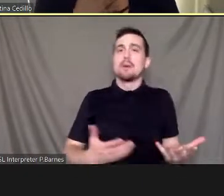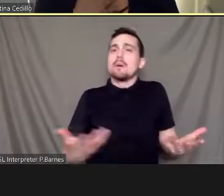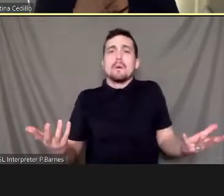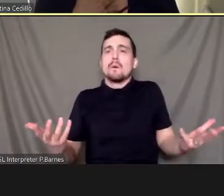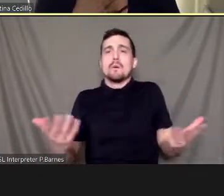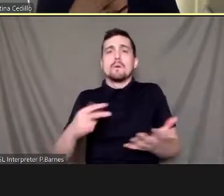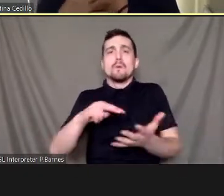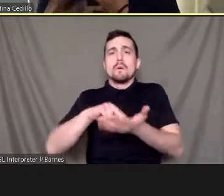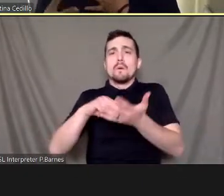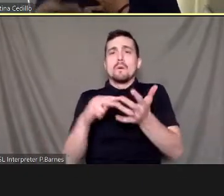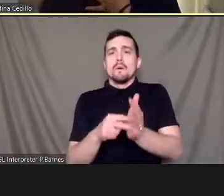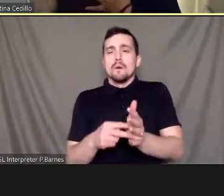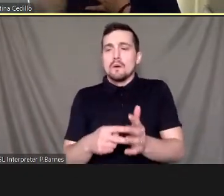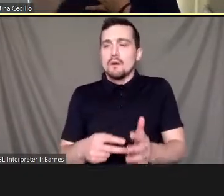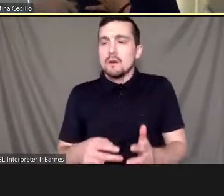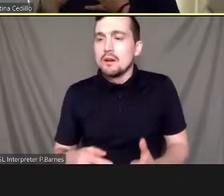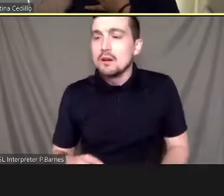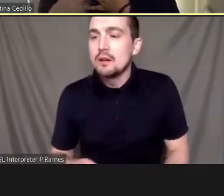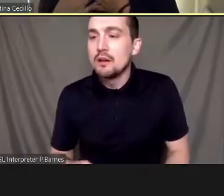know, for